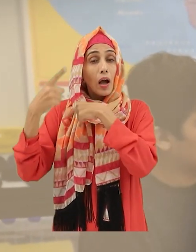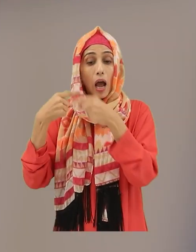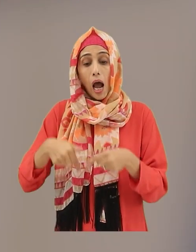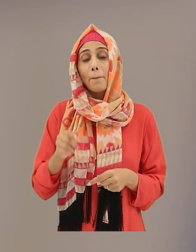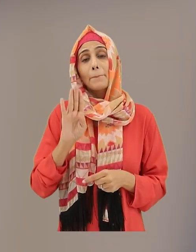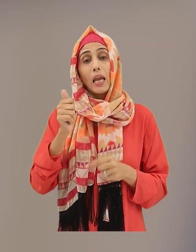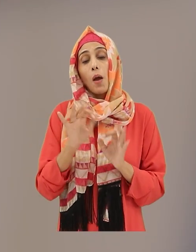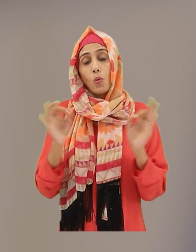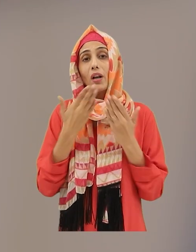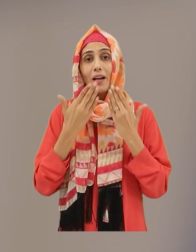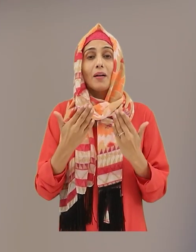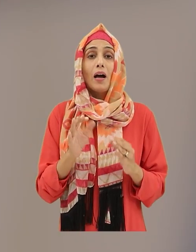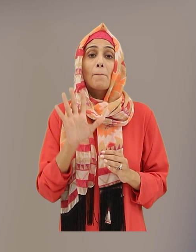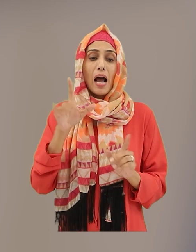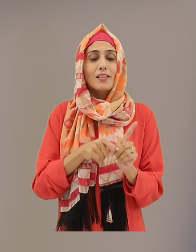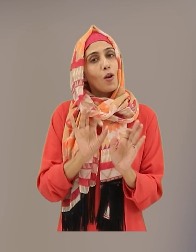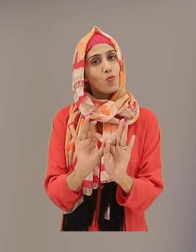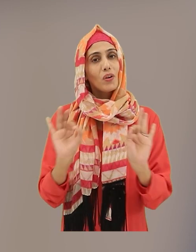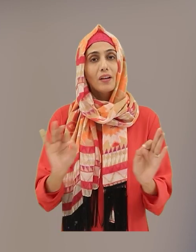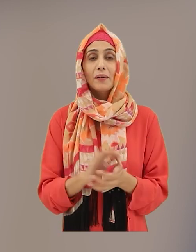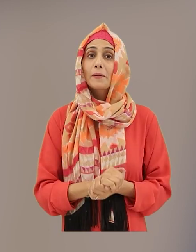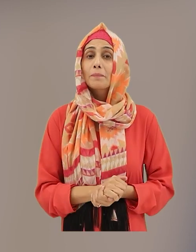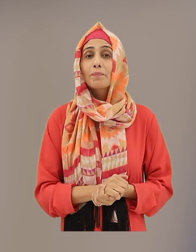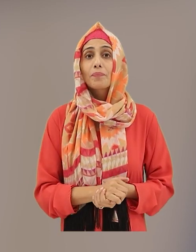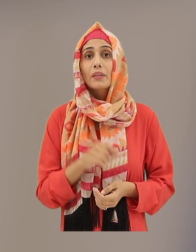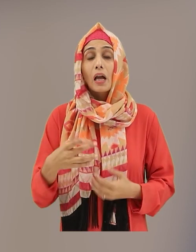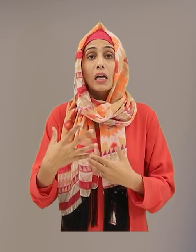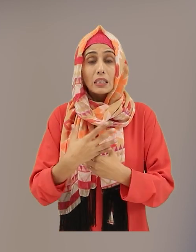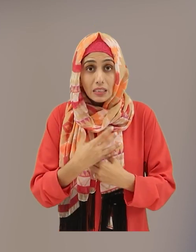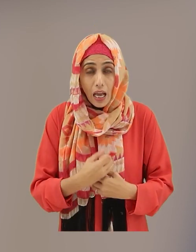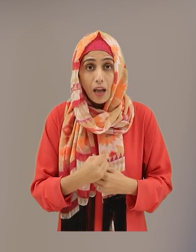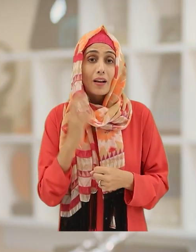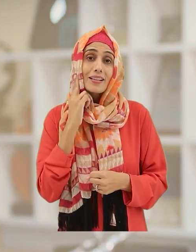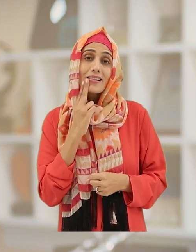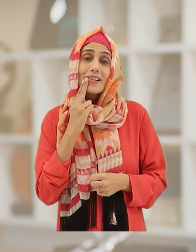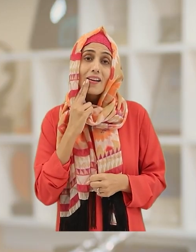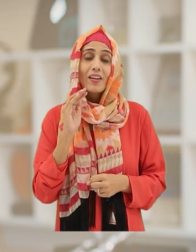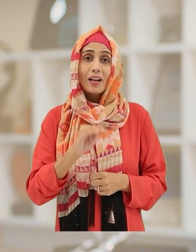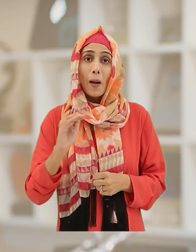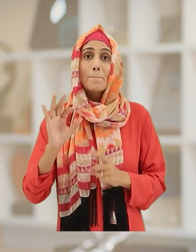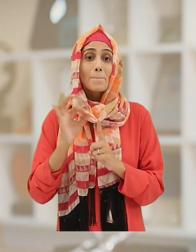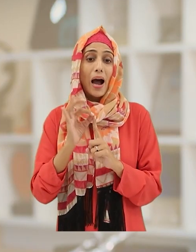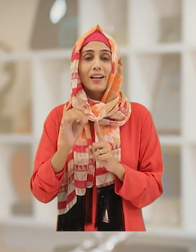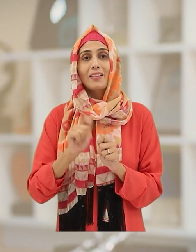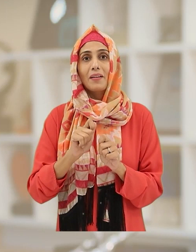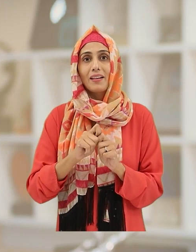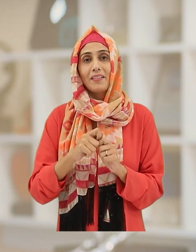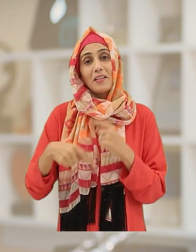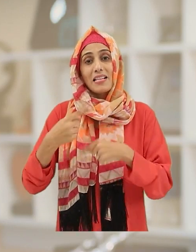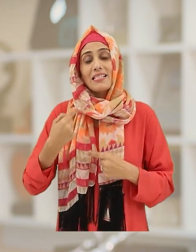graduating. So, that was the first ever deaf student that actually went out of Pakistan to the States